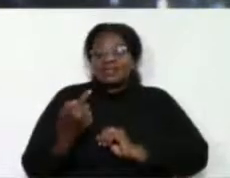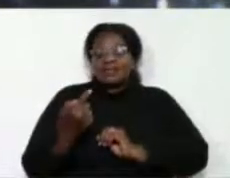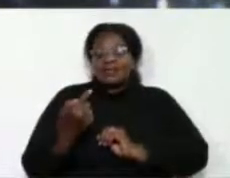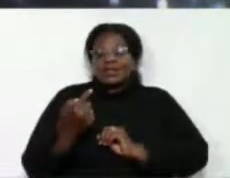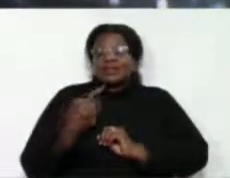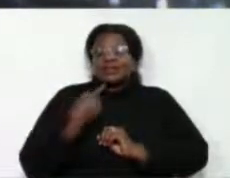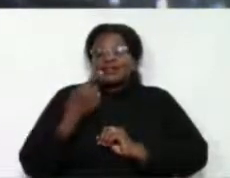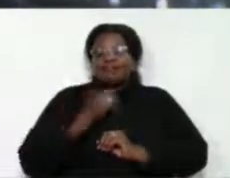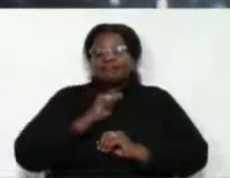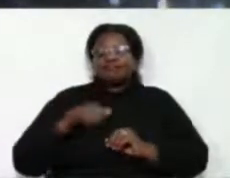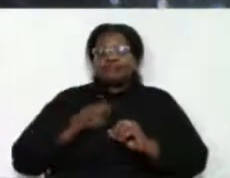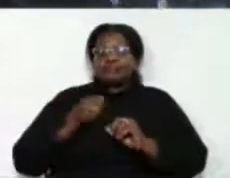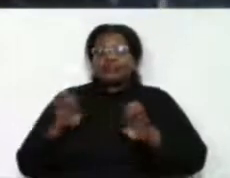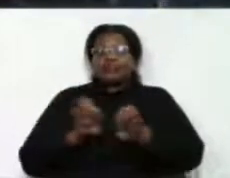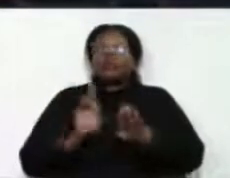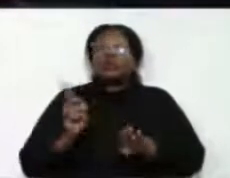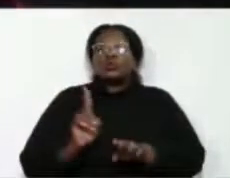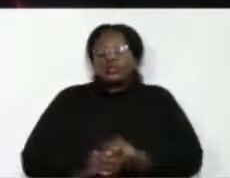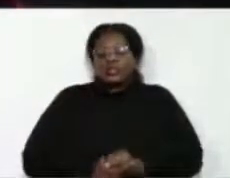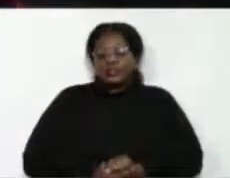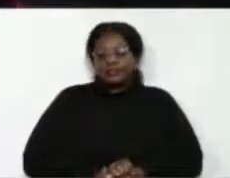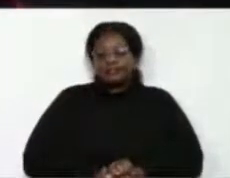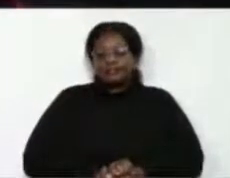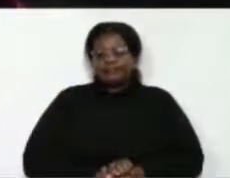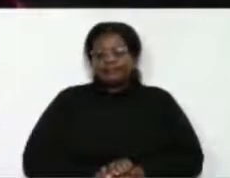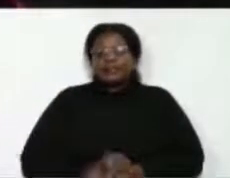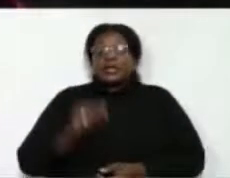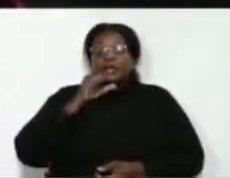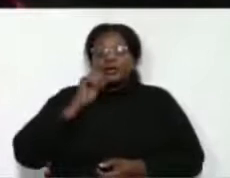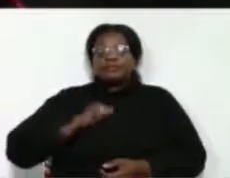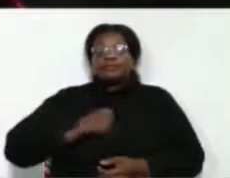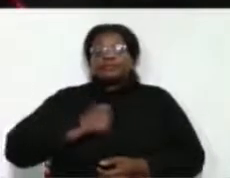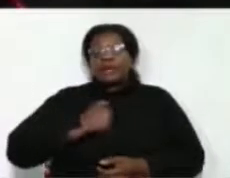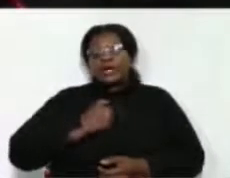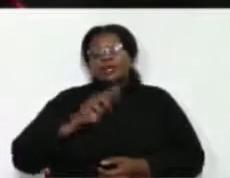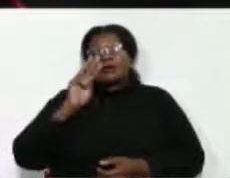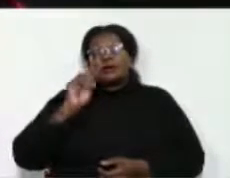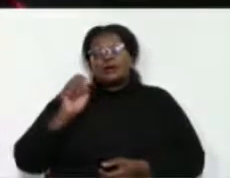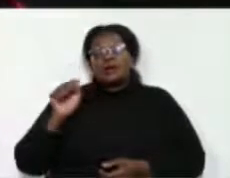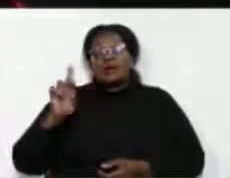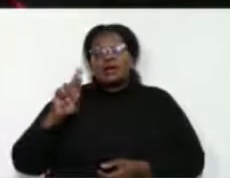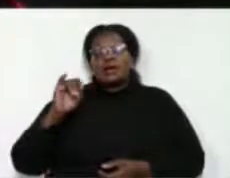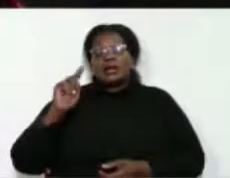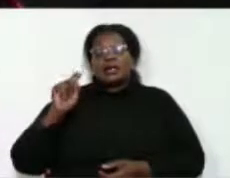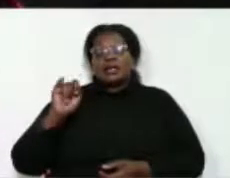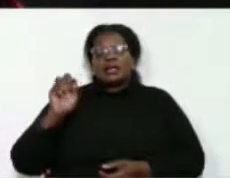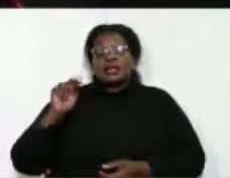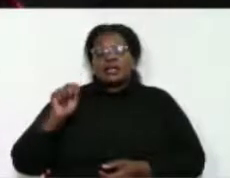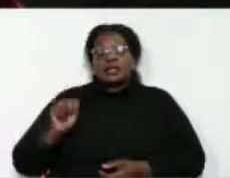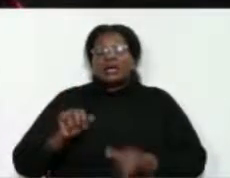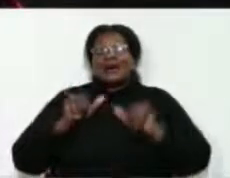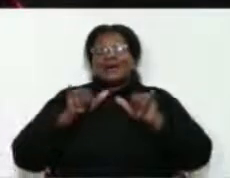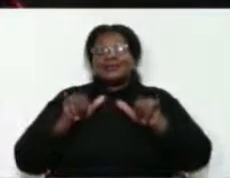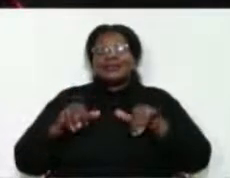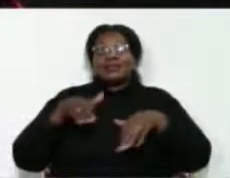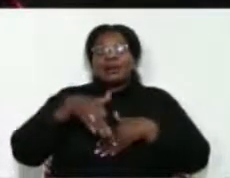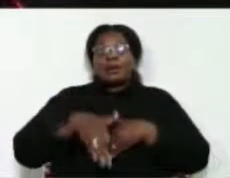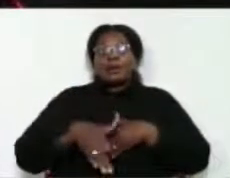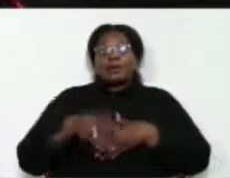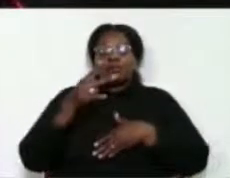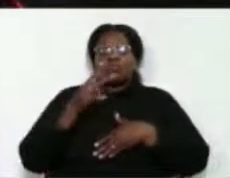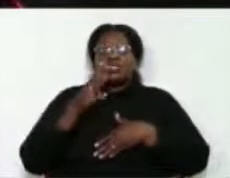do. Okay. Thank you, Absai. My name's Martin Wilkinson. I've lived in Namibia now for about 23 years. I came